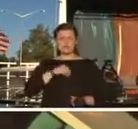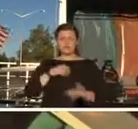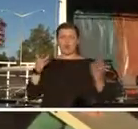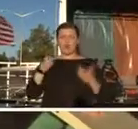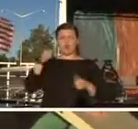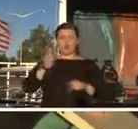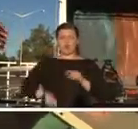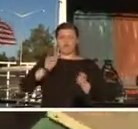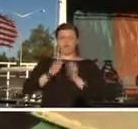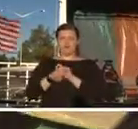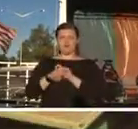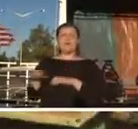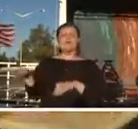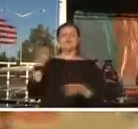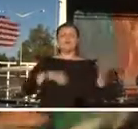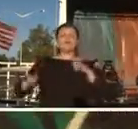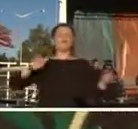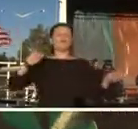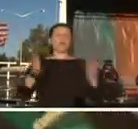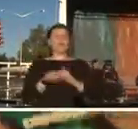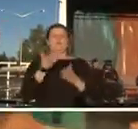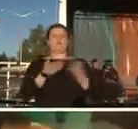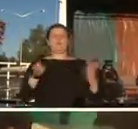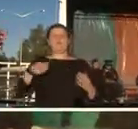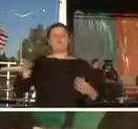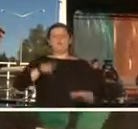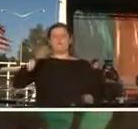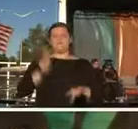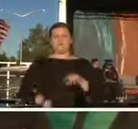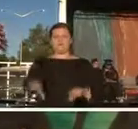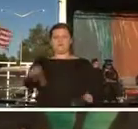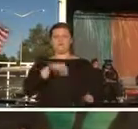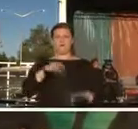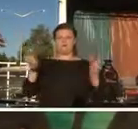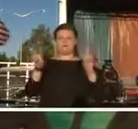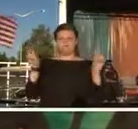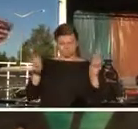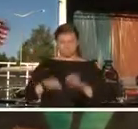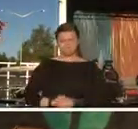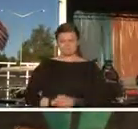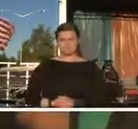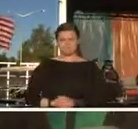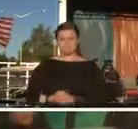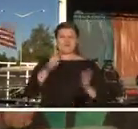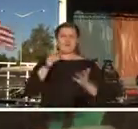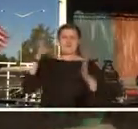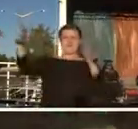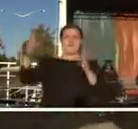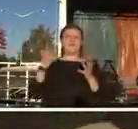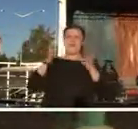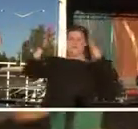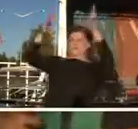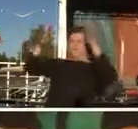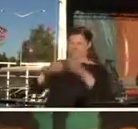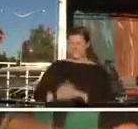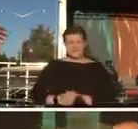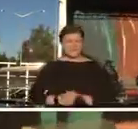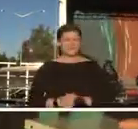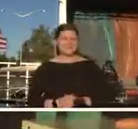change. Rather, change the things that you cannot accept. Woo!